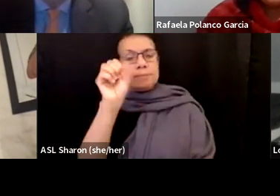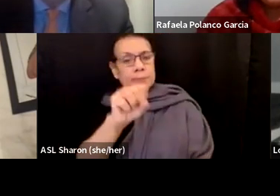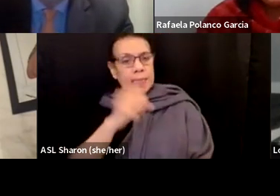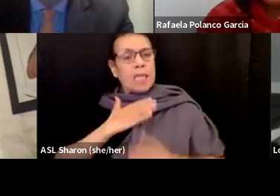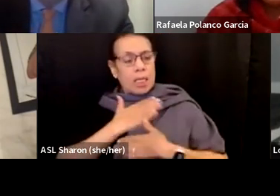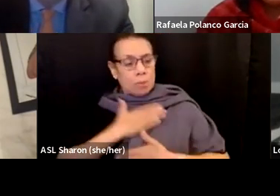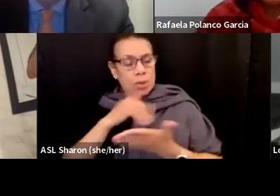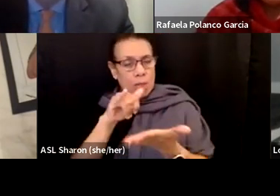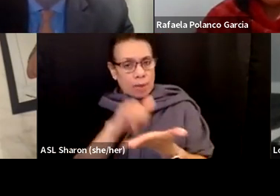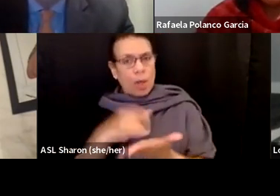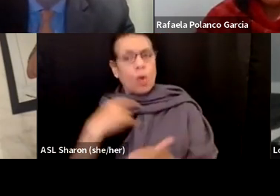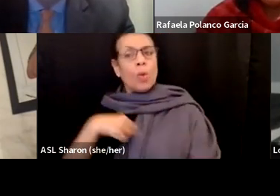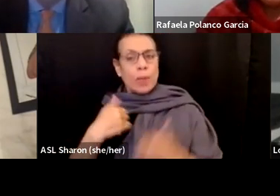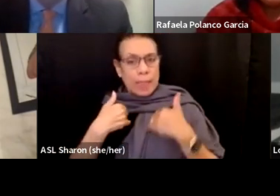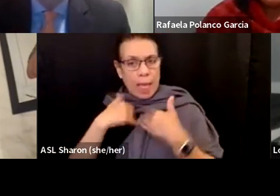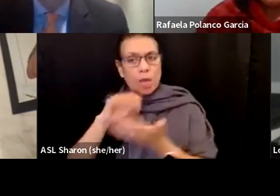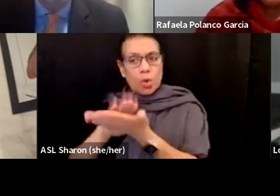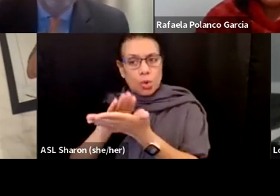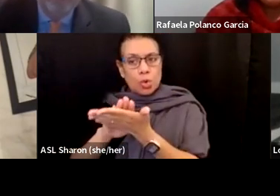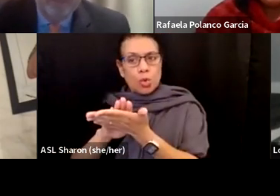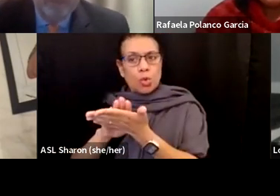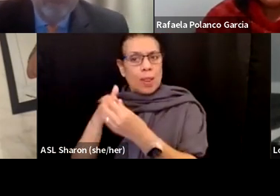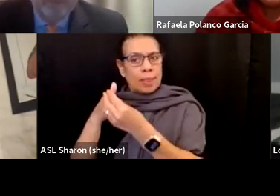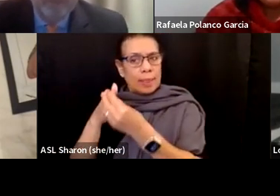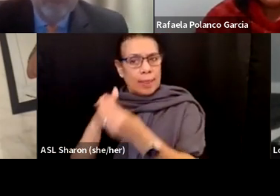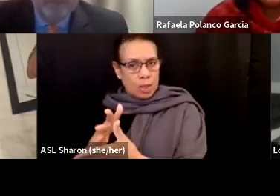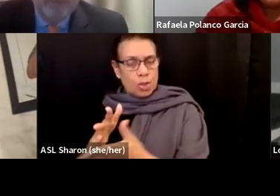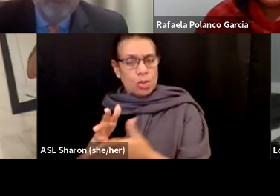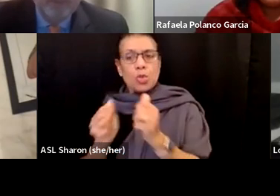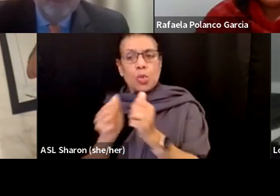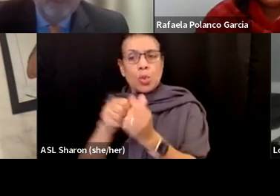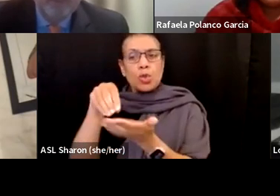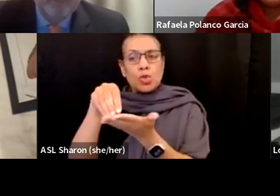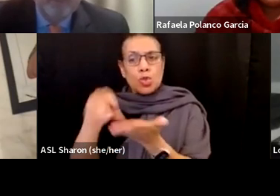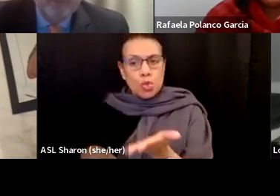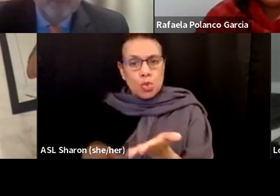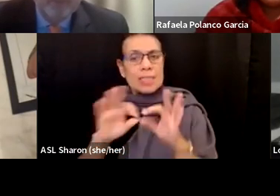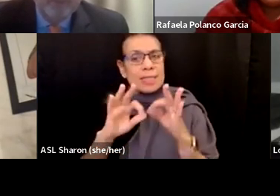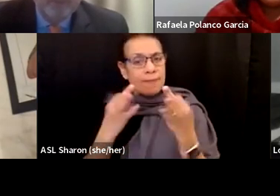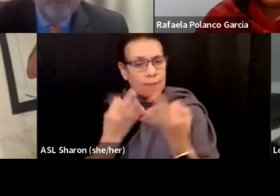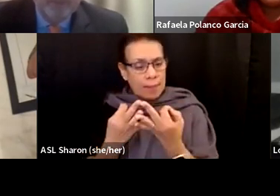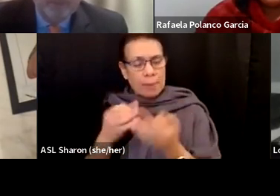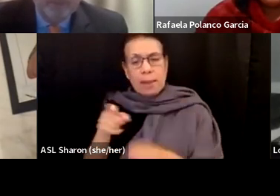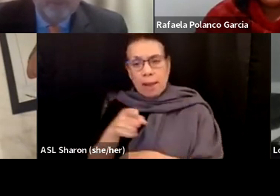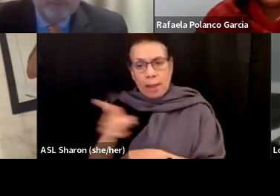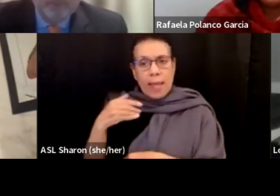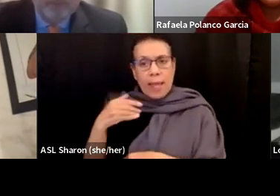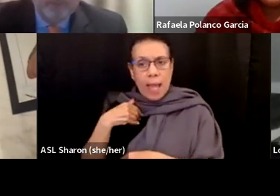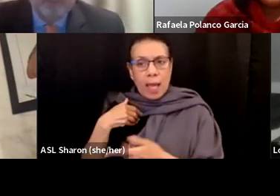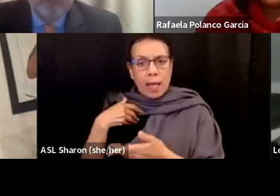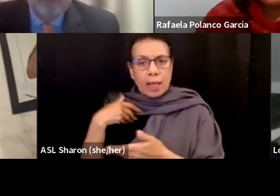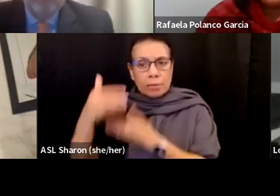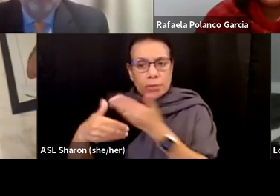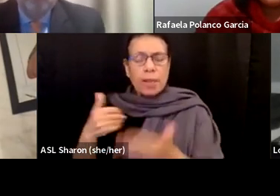the um school leaders meet with the students and the families they have a process they have a transition